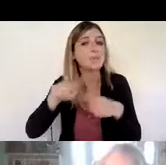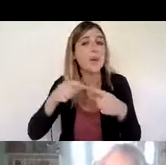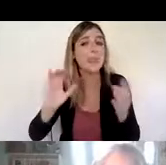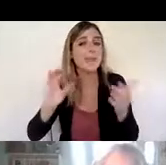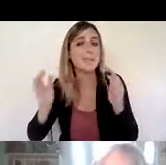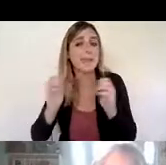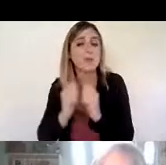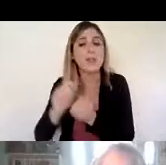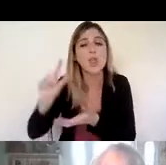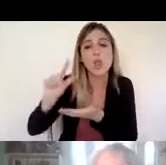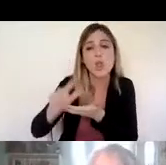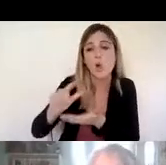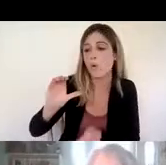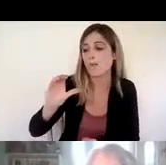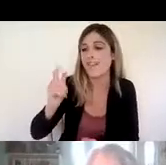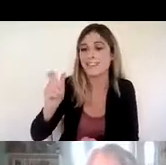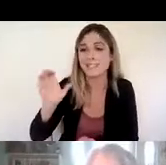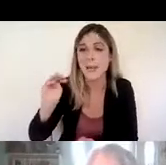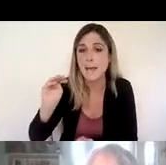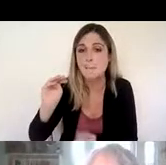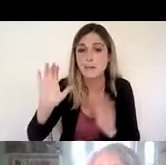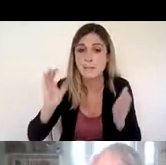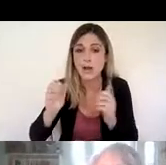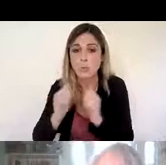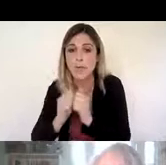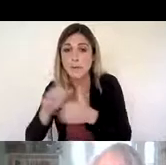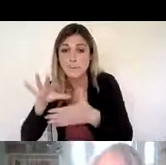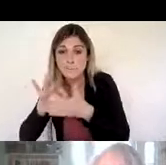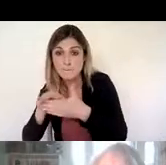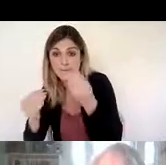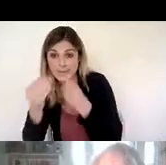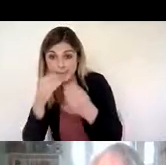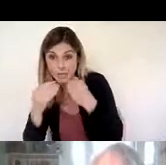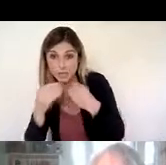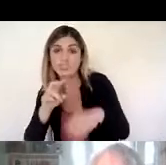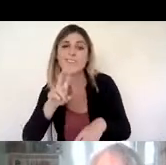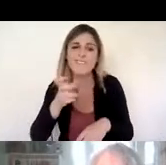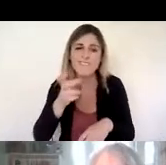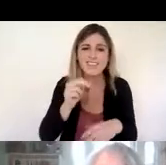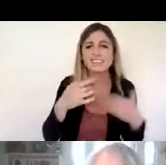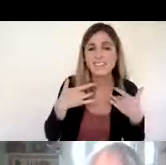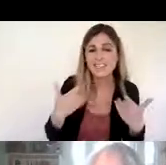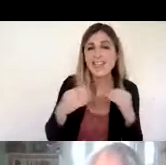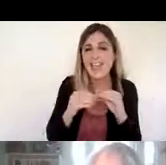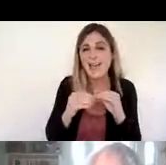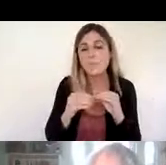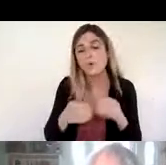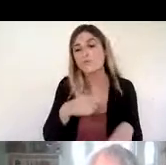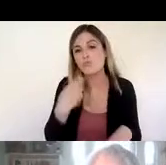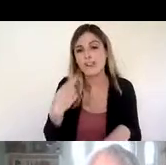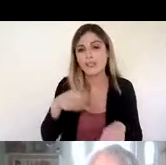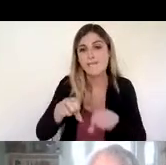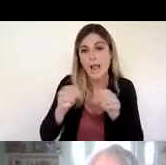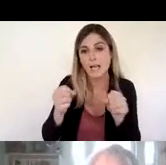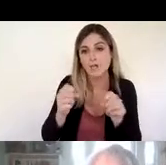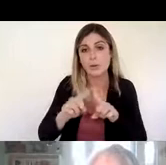500 milligrams per day, to meat eaters with low calcium intakes, the vegans had greater risk of fractures. Just last year, at the end of last year, we